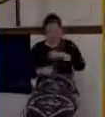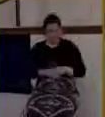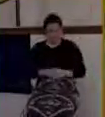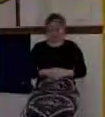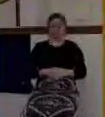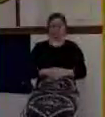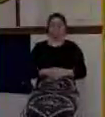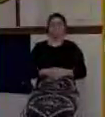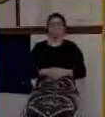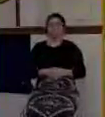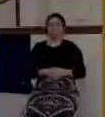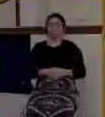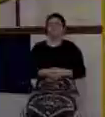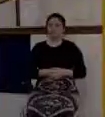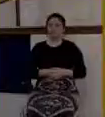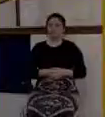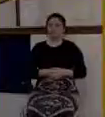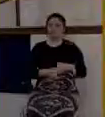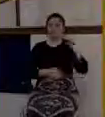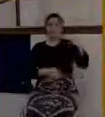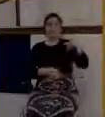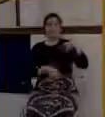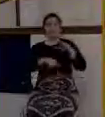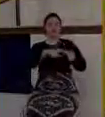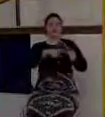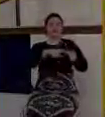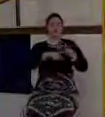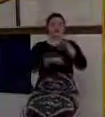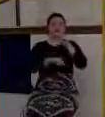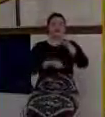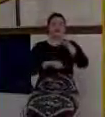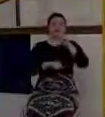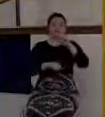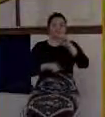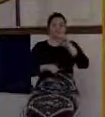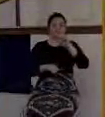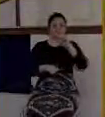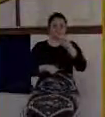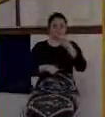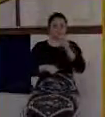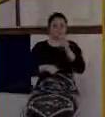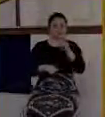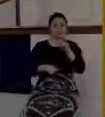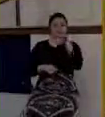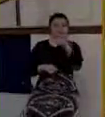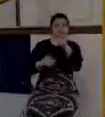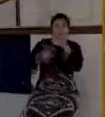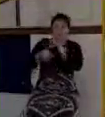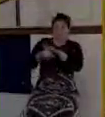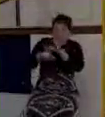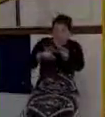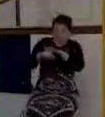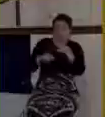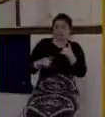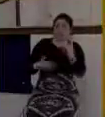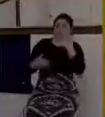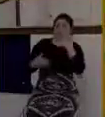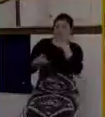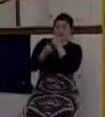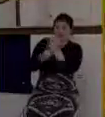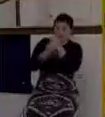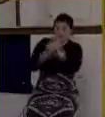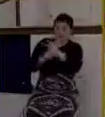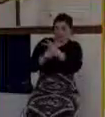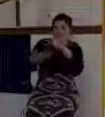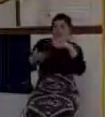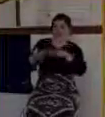the alert about this. He was constantly warning him about bad doctrine. In fact, in 2 Timothy 1:13, he said to Timothy, Hold fast